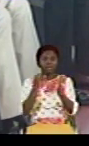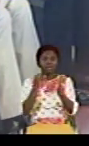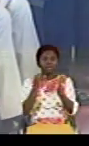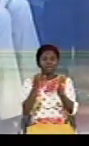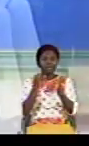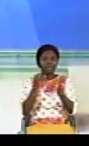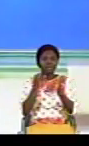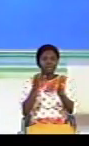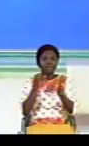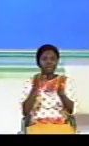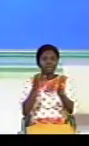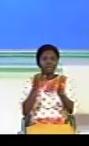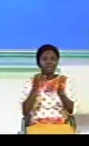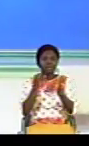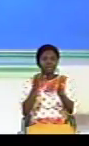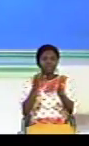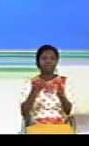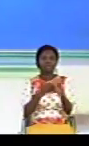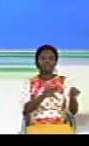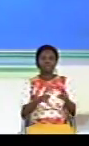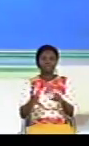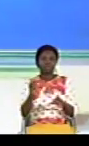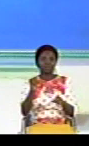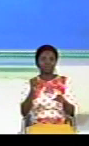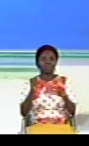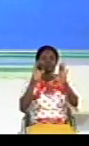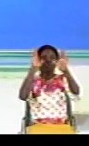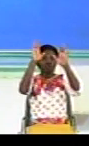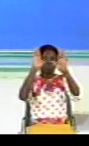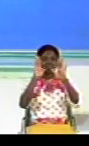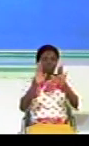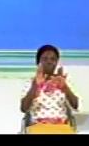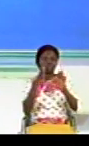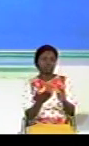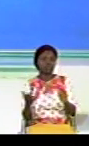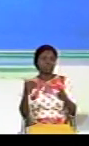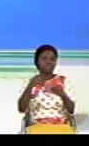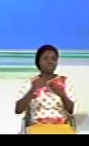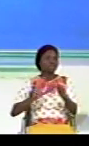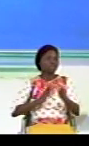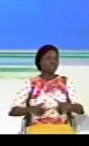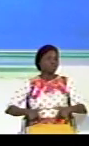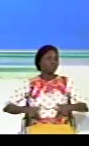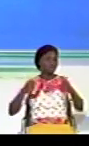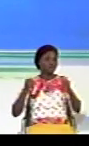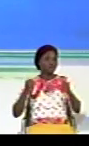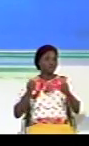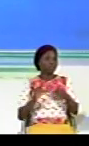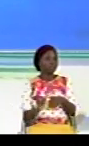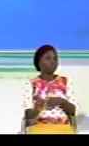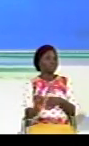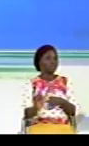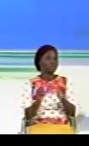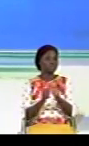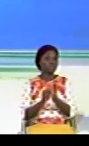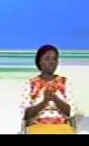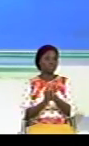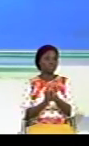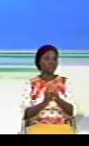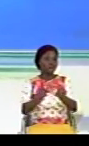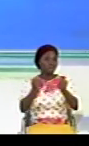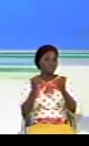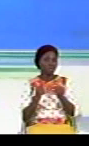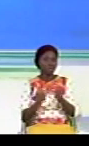it does marvelous things in our lives. Yet that arm is activated